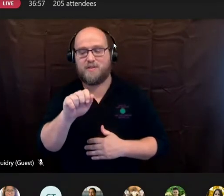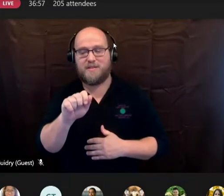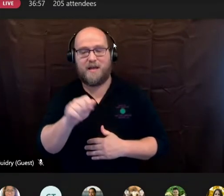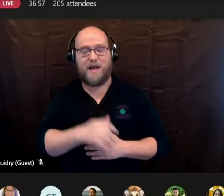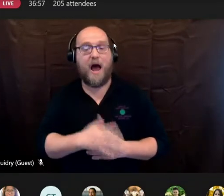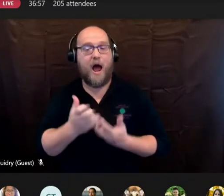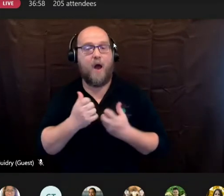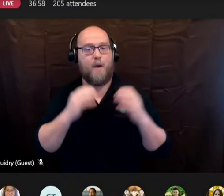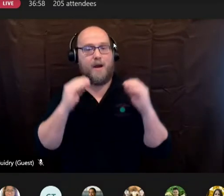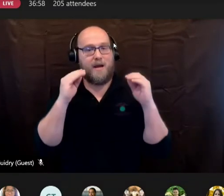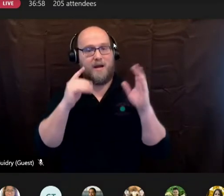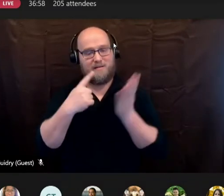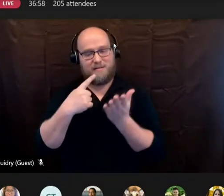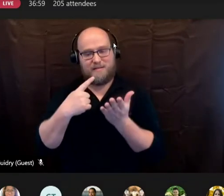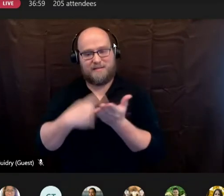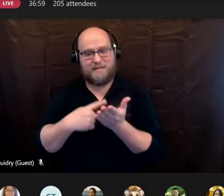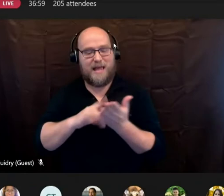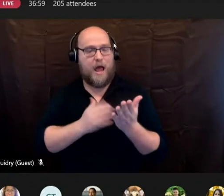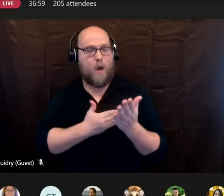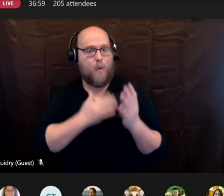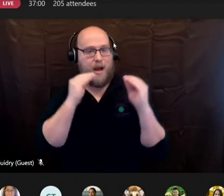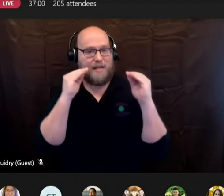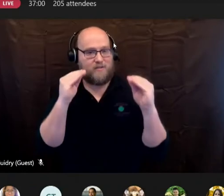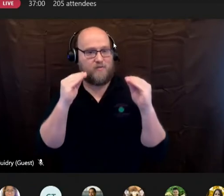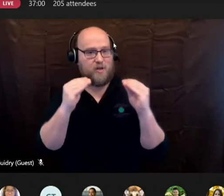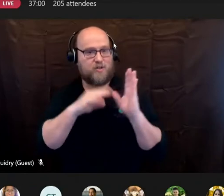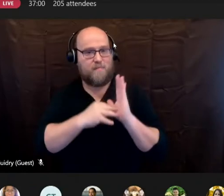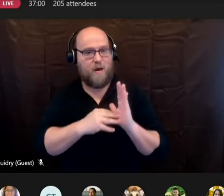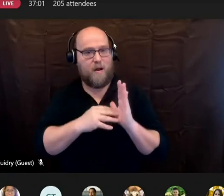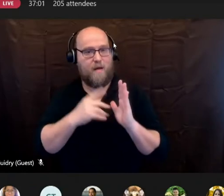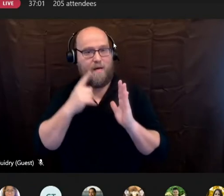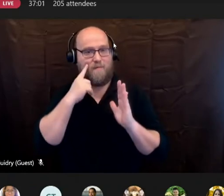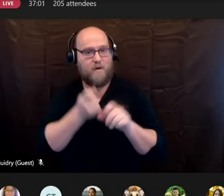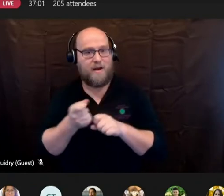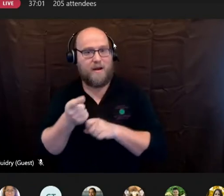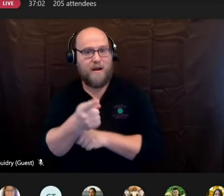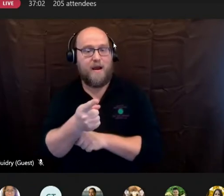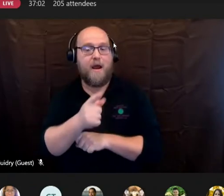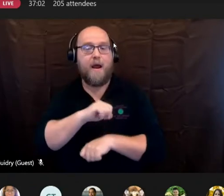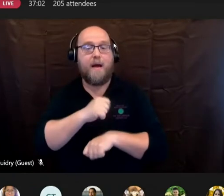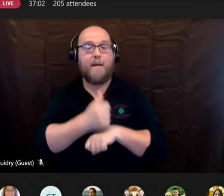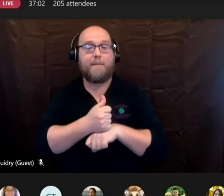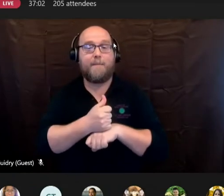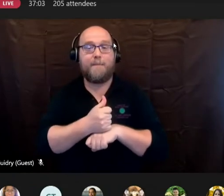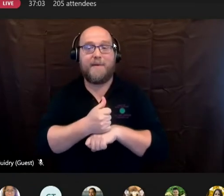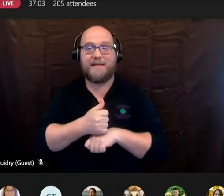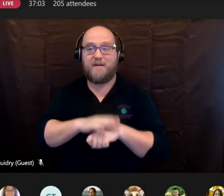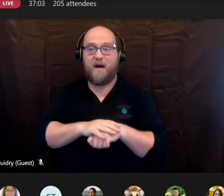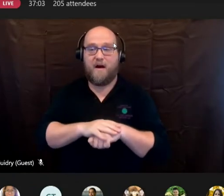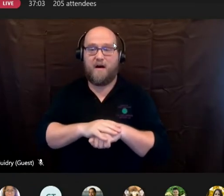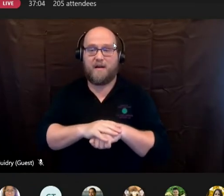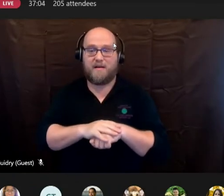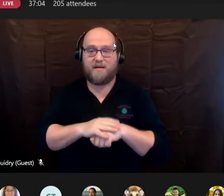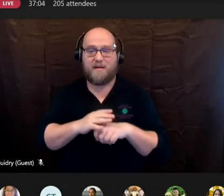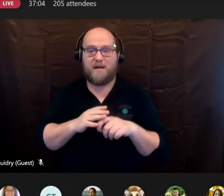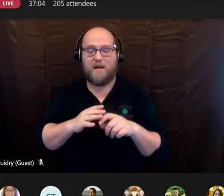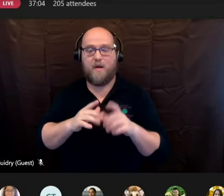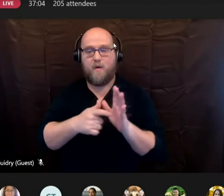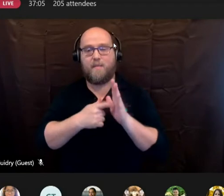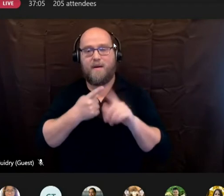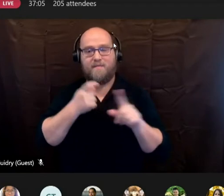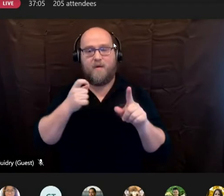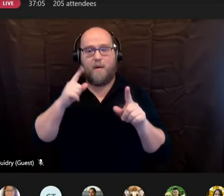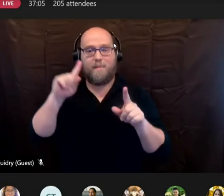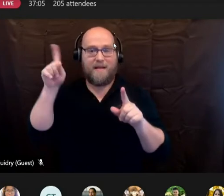for next year. Based on state requirements from the governor and state superintendent, as well as the district's desire to